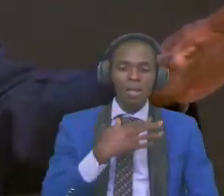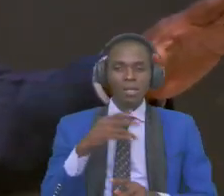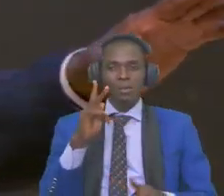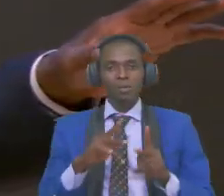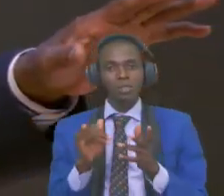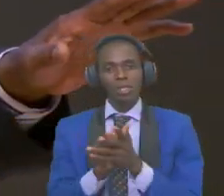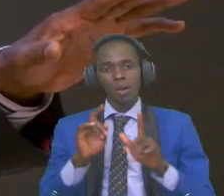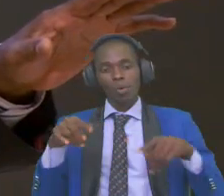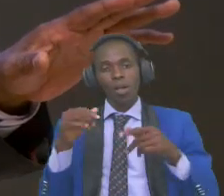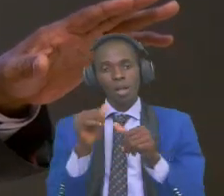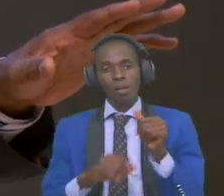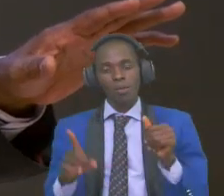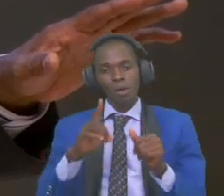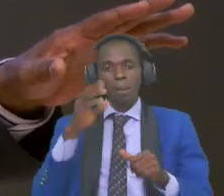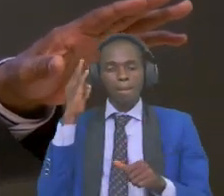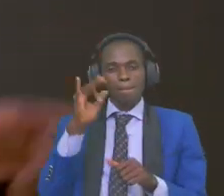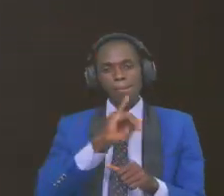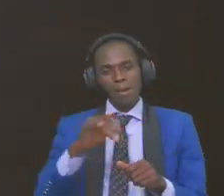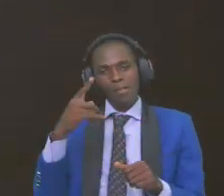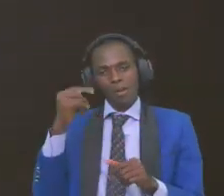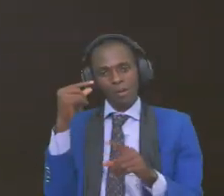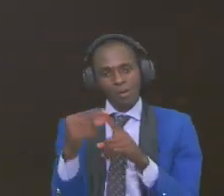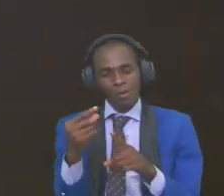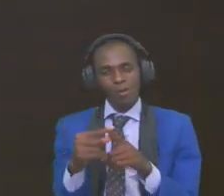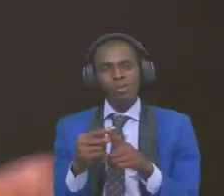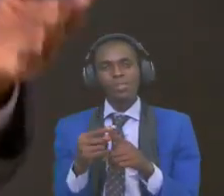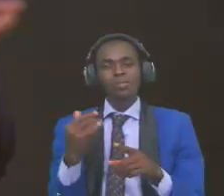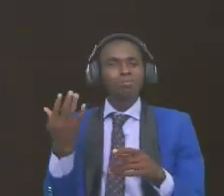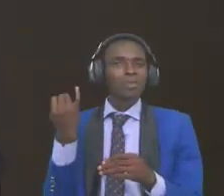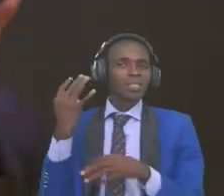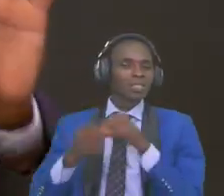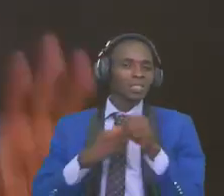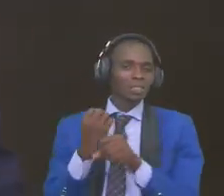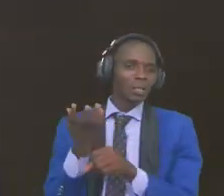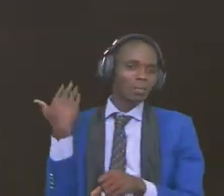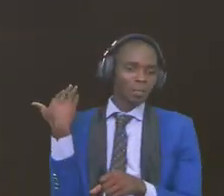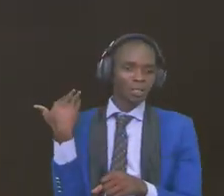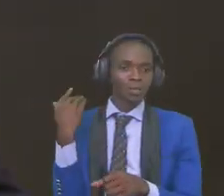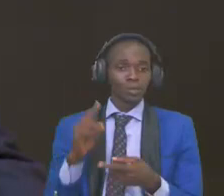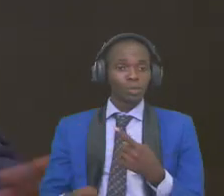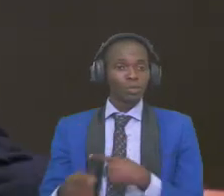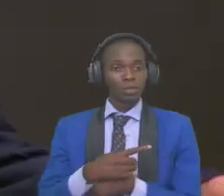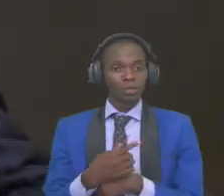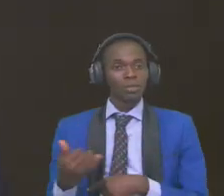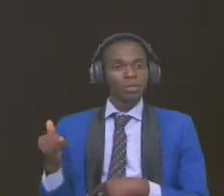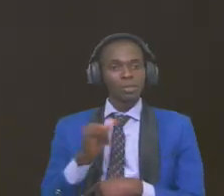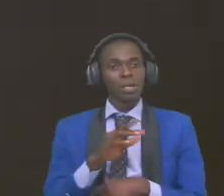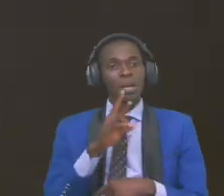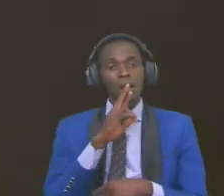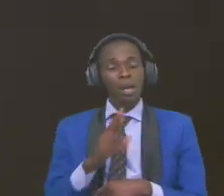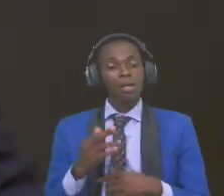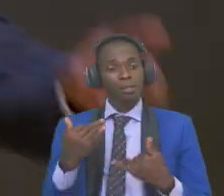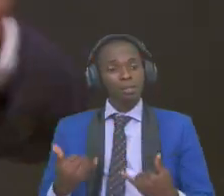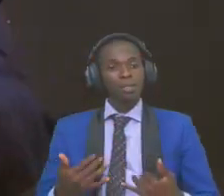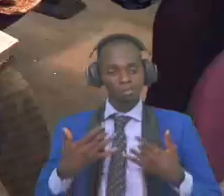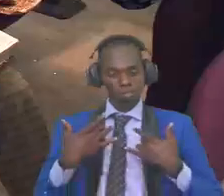went everywhere preaching the word, years gone by, today they have downed tools. They're not